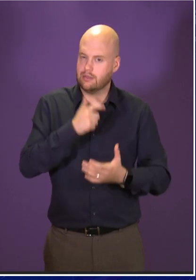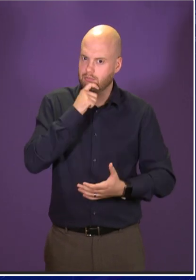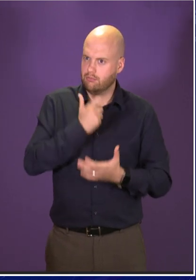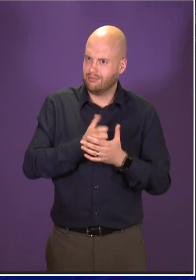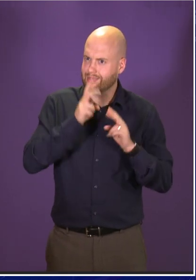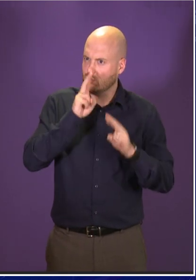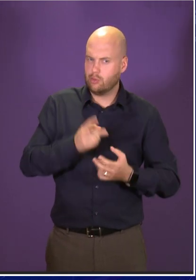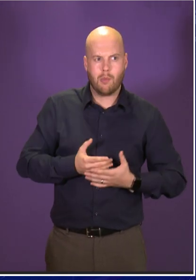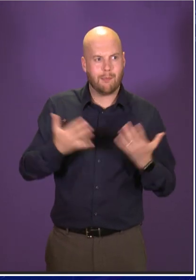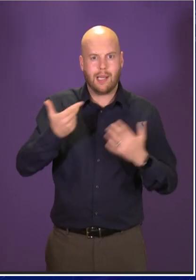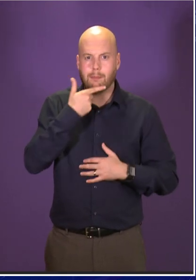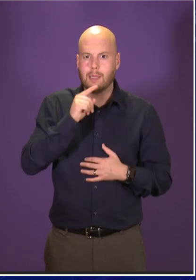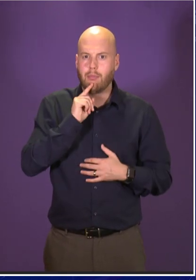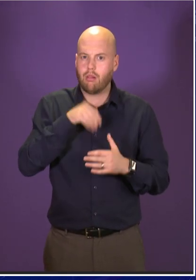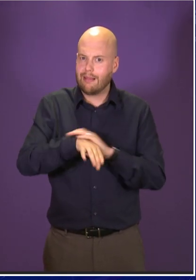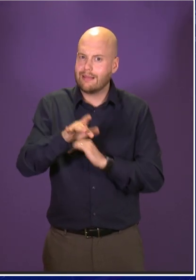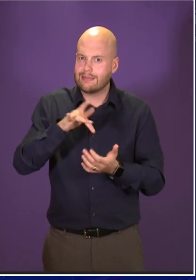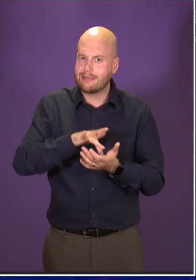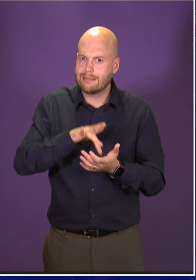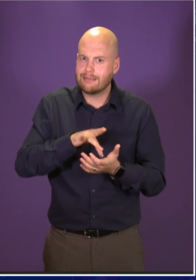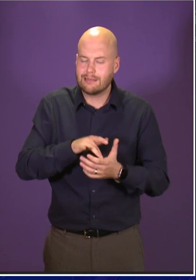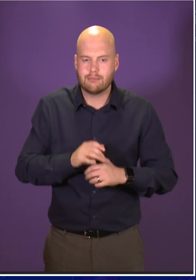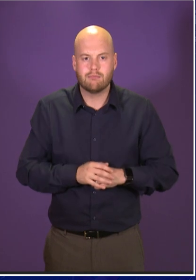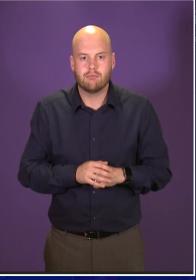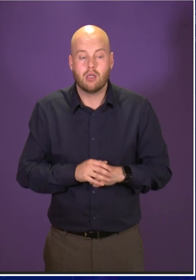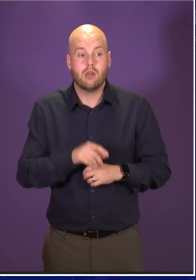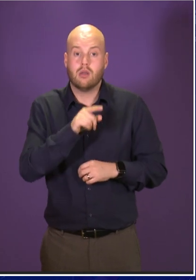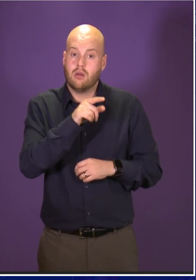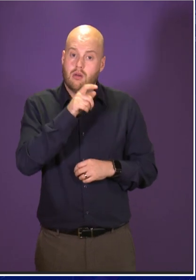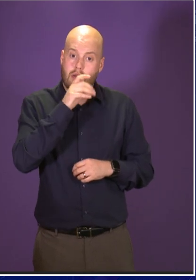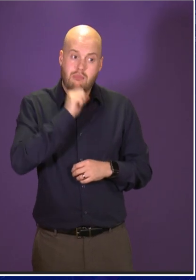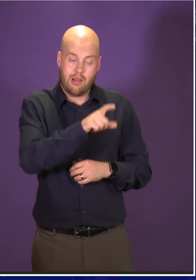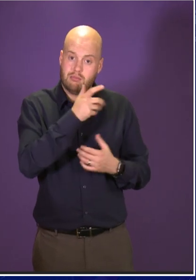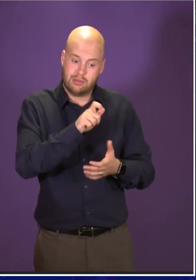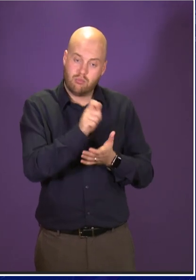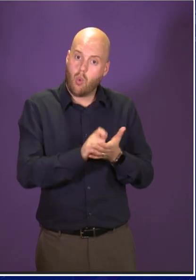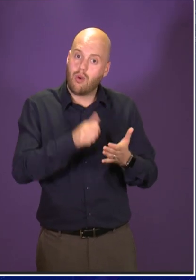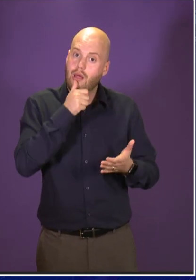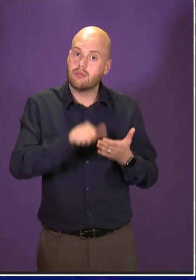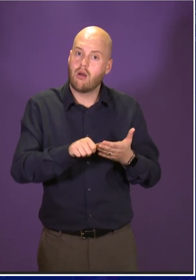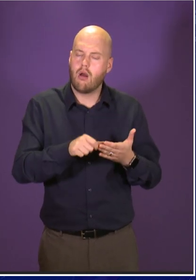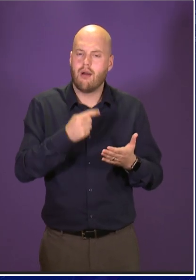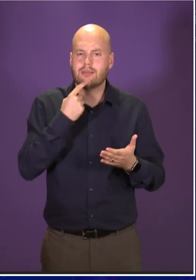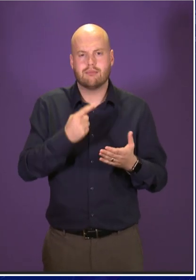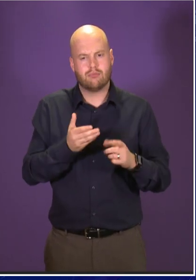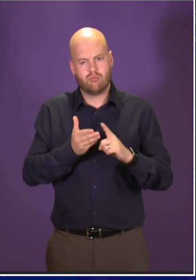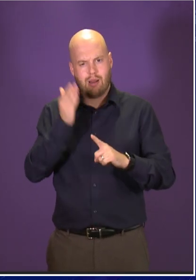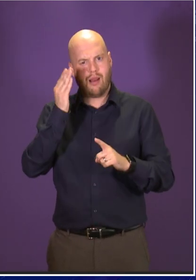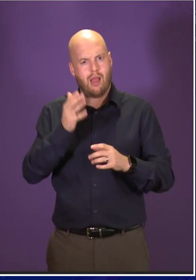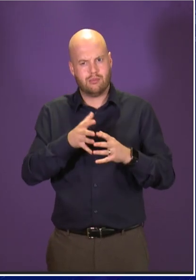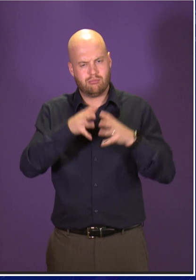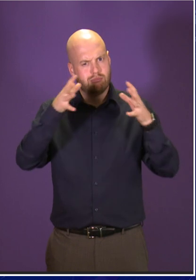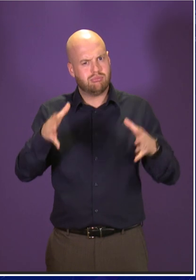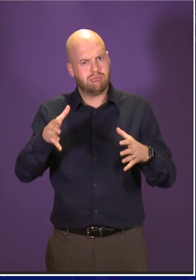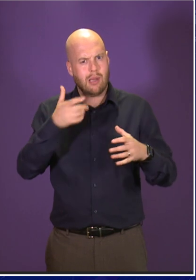city. In a letter signed just R, he wrote that the reason for such a huge agglomeration of people